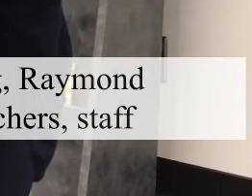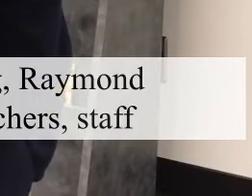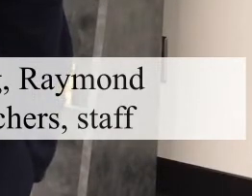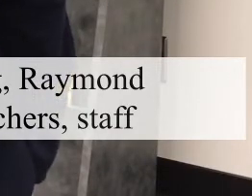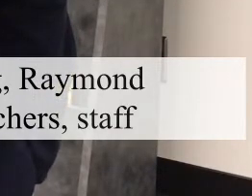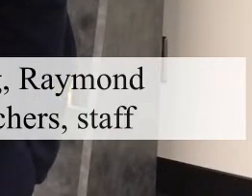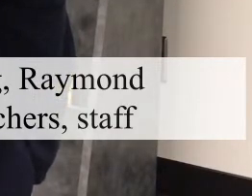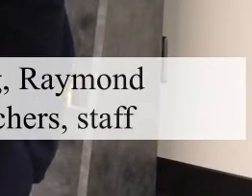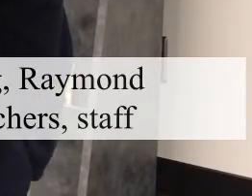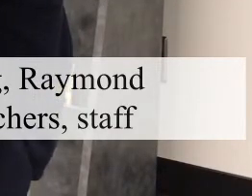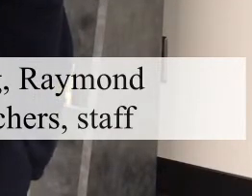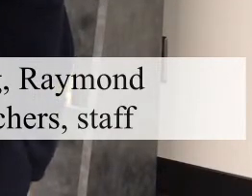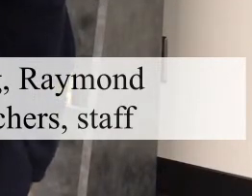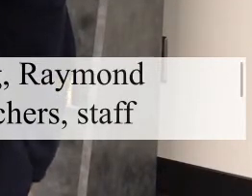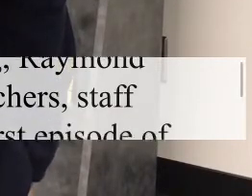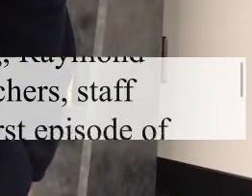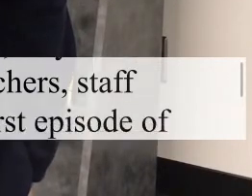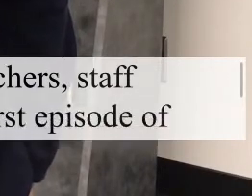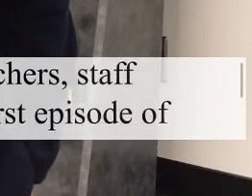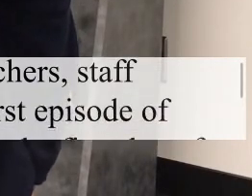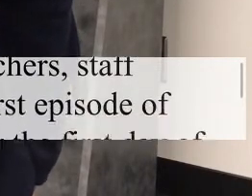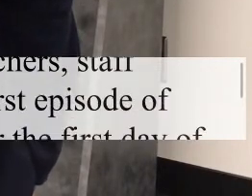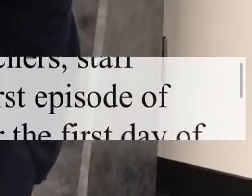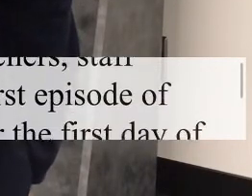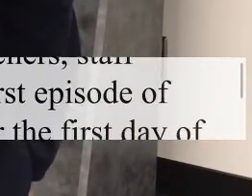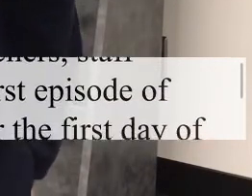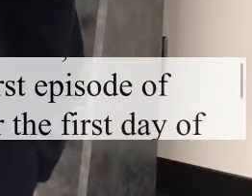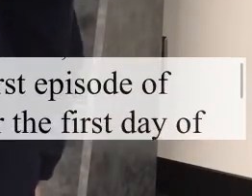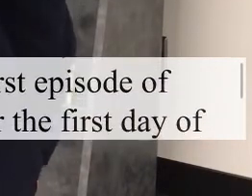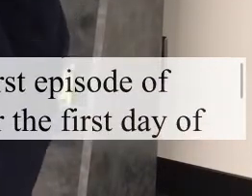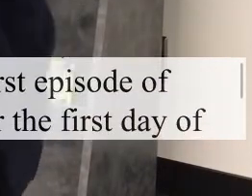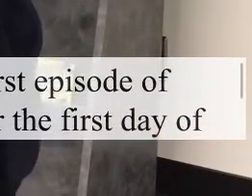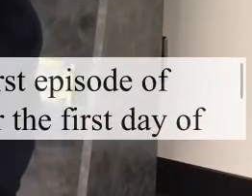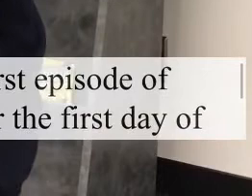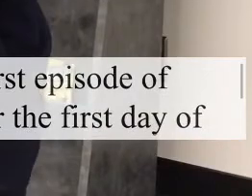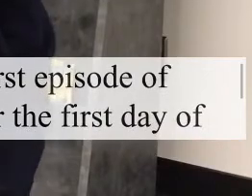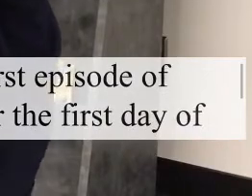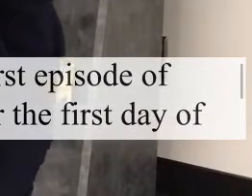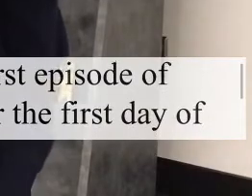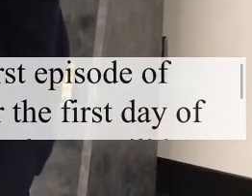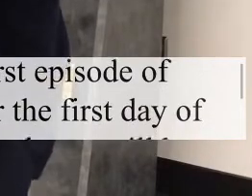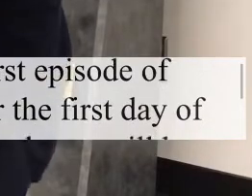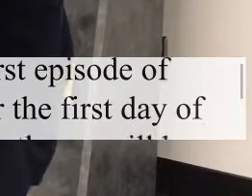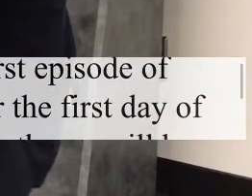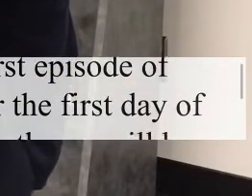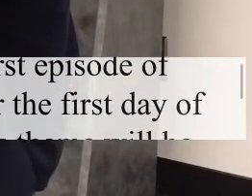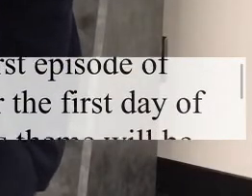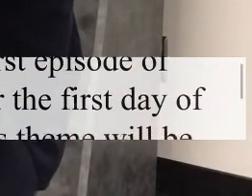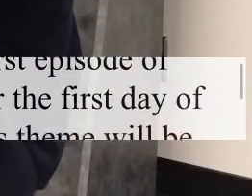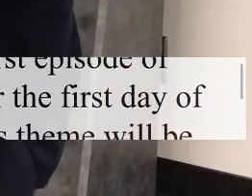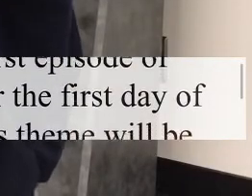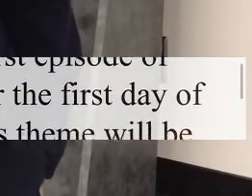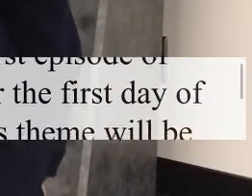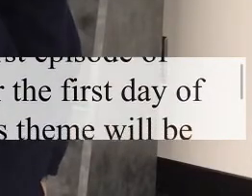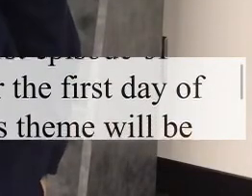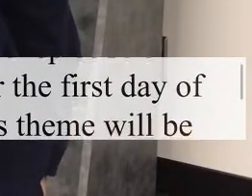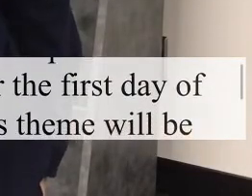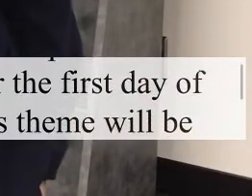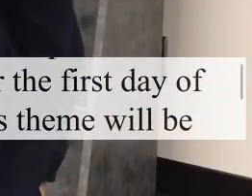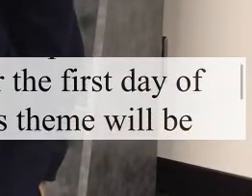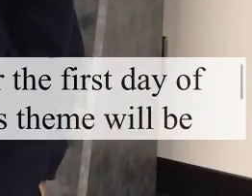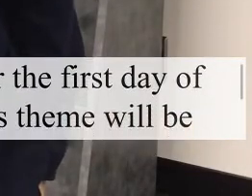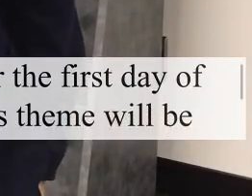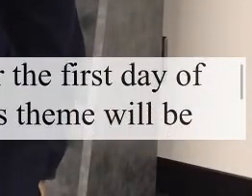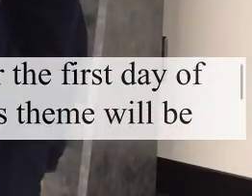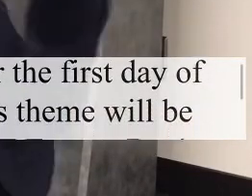Raymond Temple students, teachers, staff members. It is our first episode of World of Reading for the first day